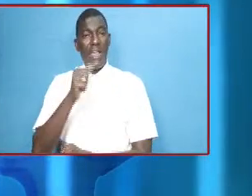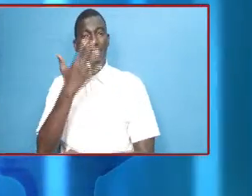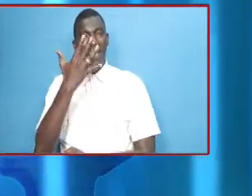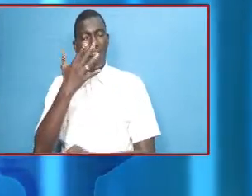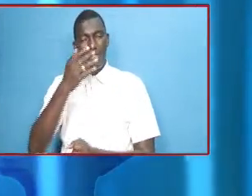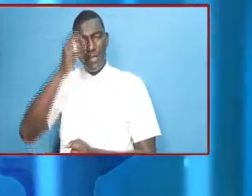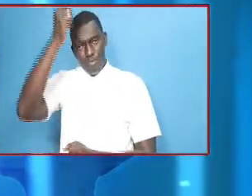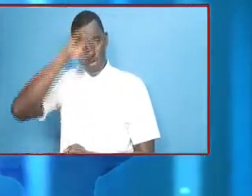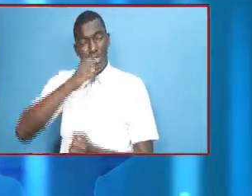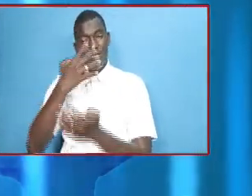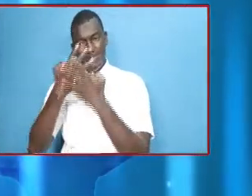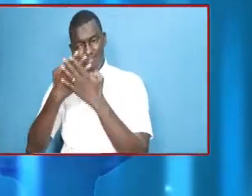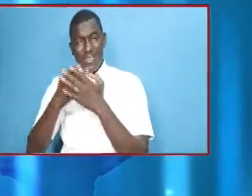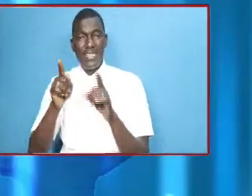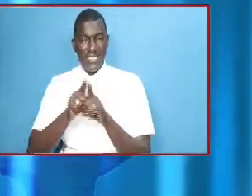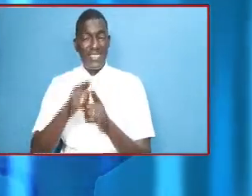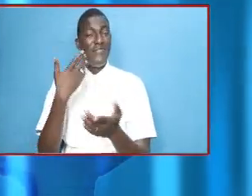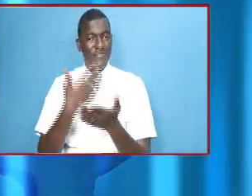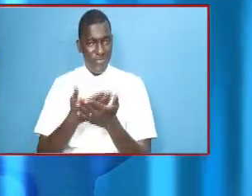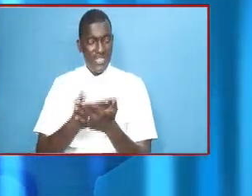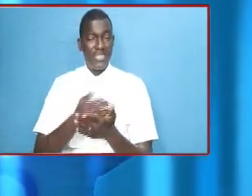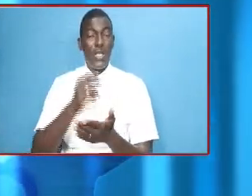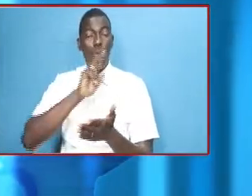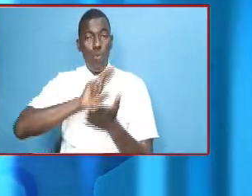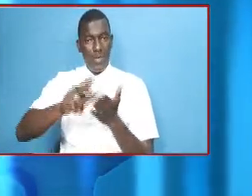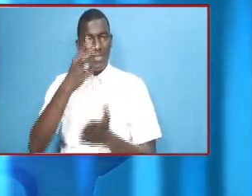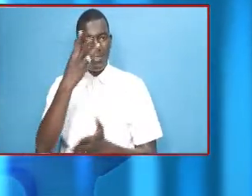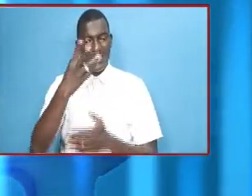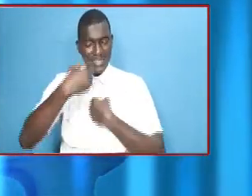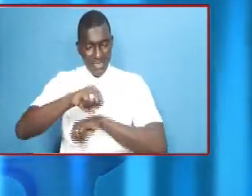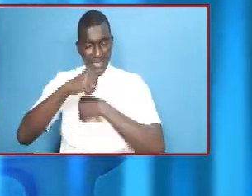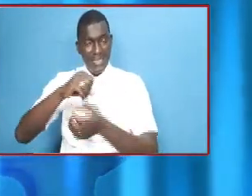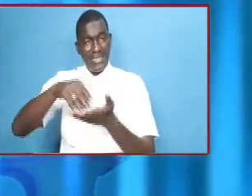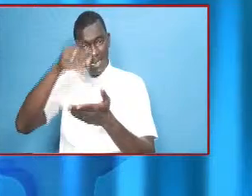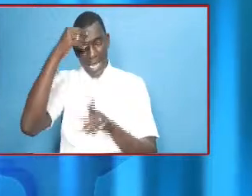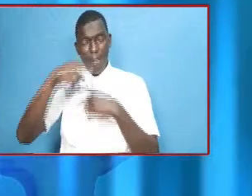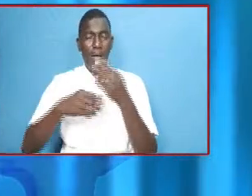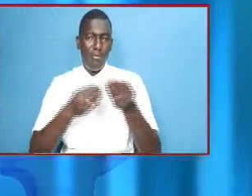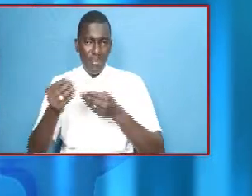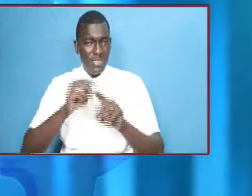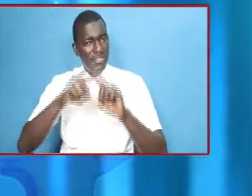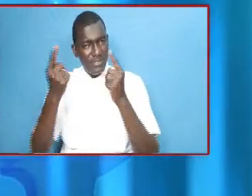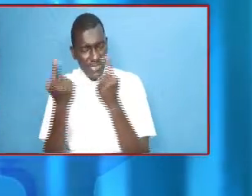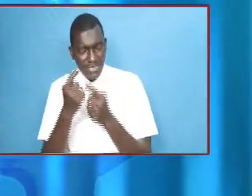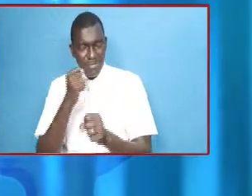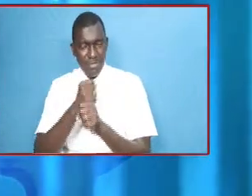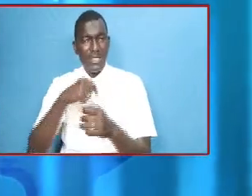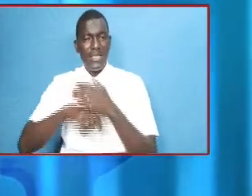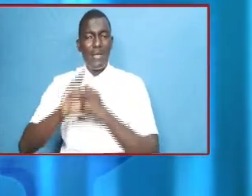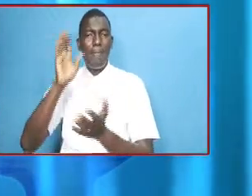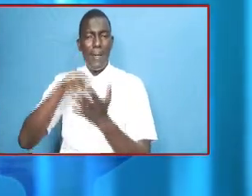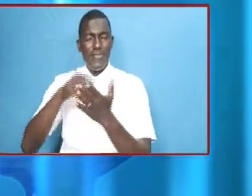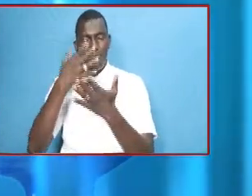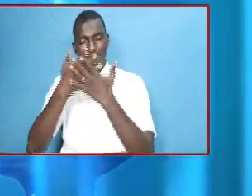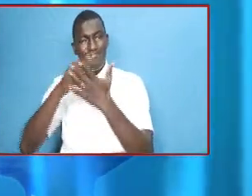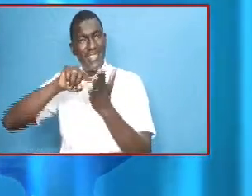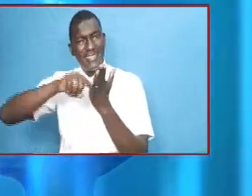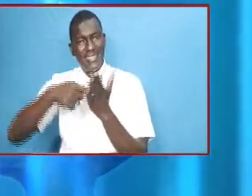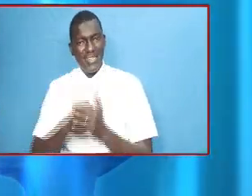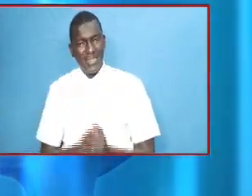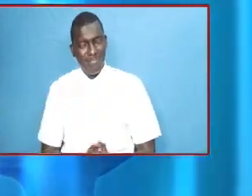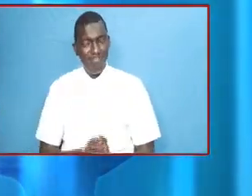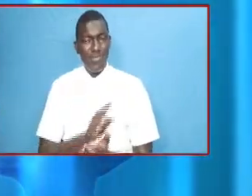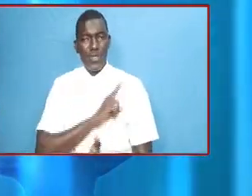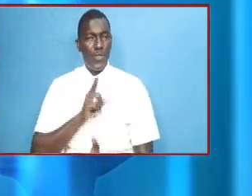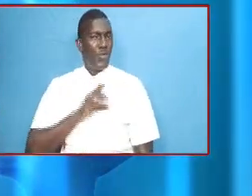Friday after completing 3-week skills training and entrepreneurship at the Mount True Central Prison in Banjul. We